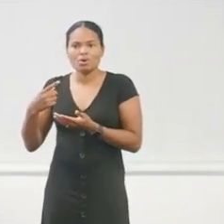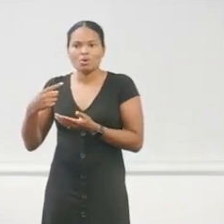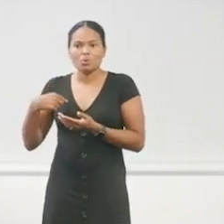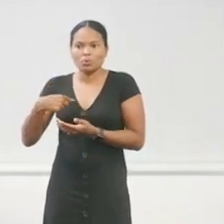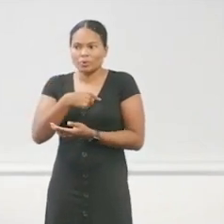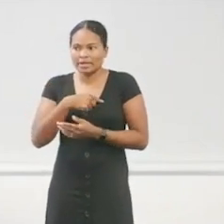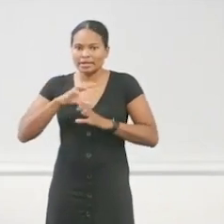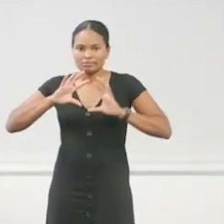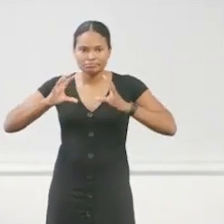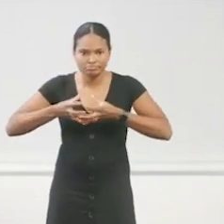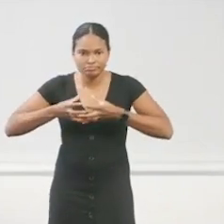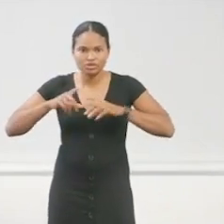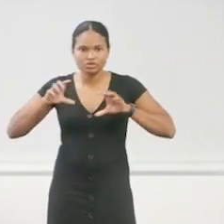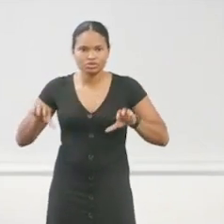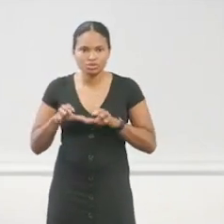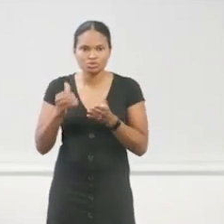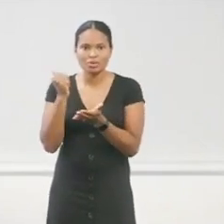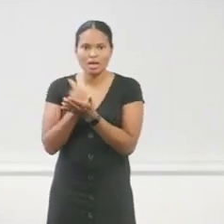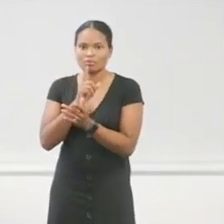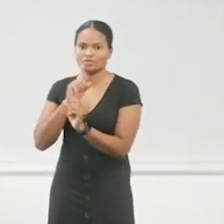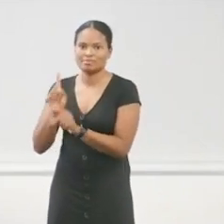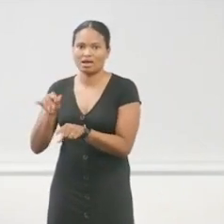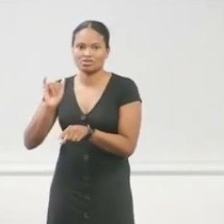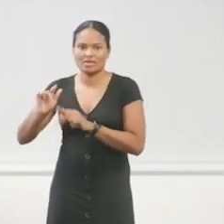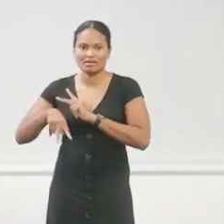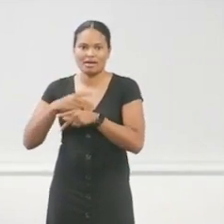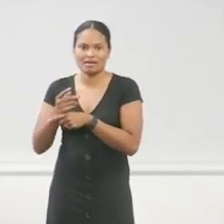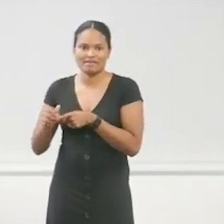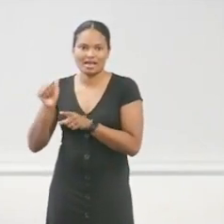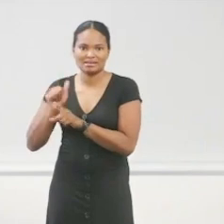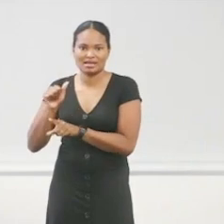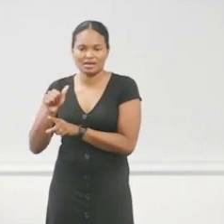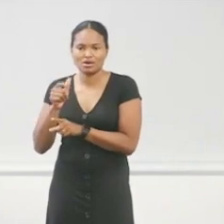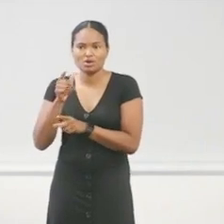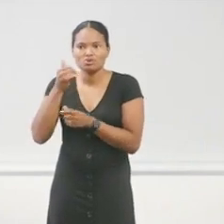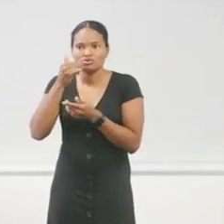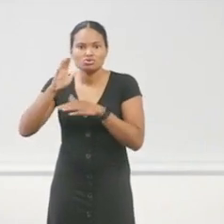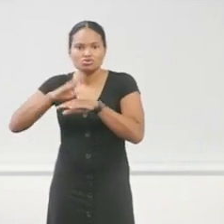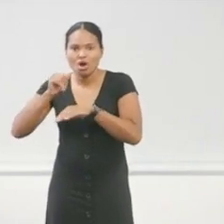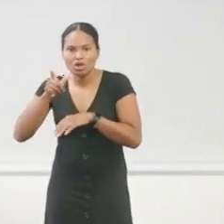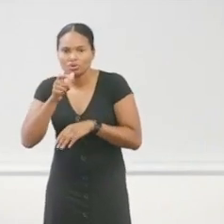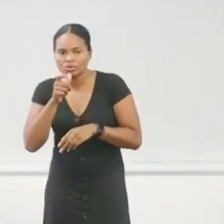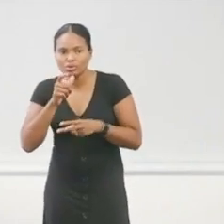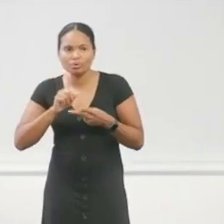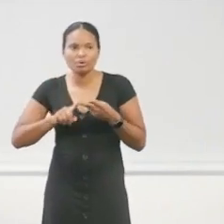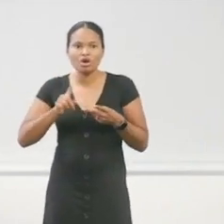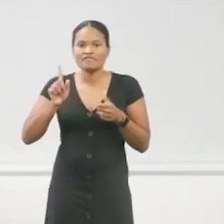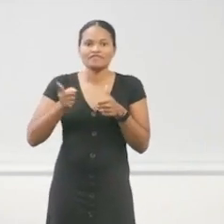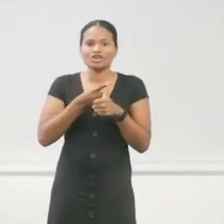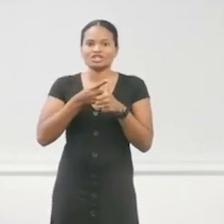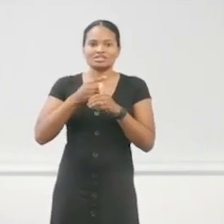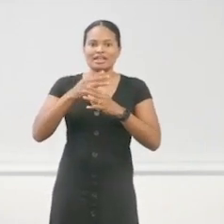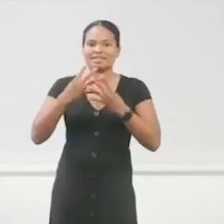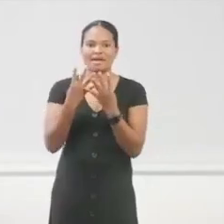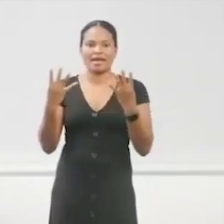collectively to help respond to these sorts of attacks? Who should people call? What should be sort of my first line when I need help? Who do